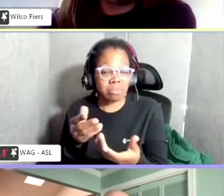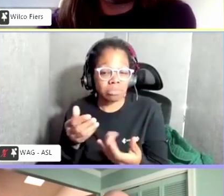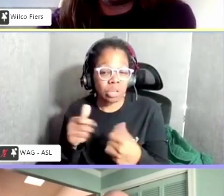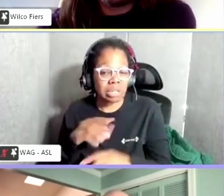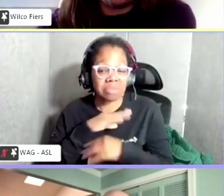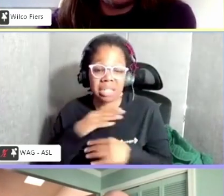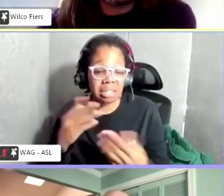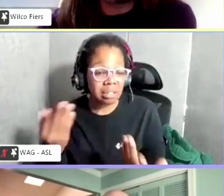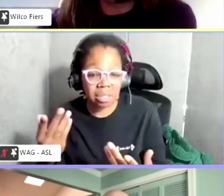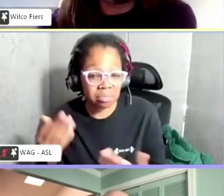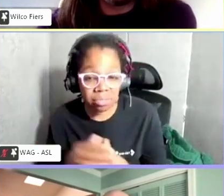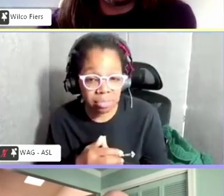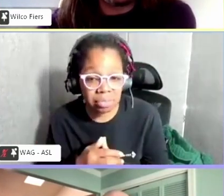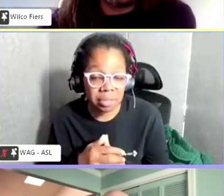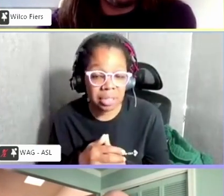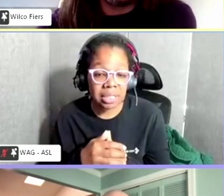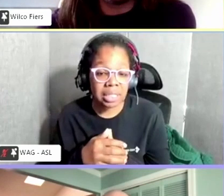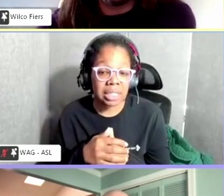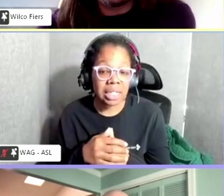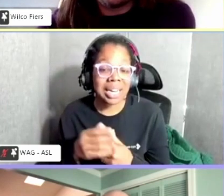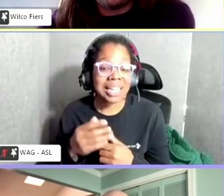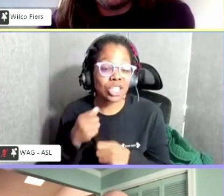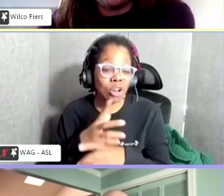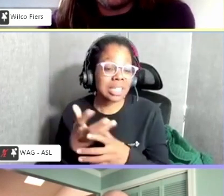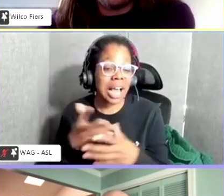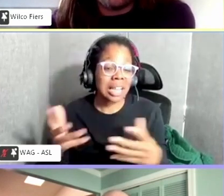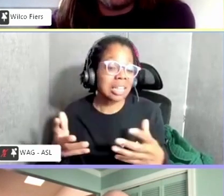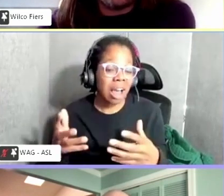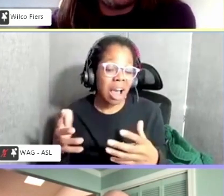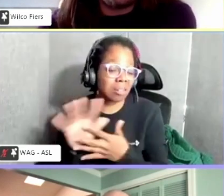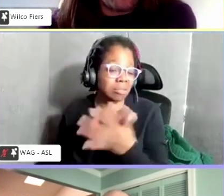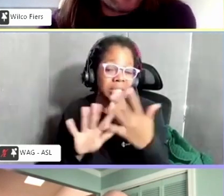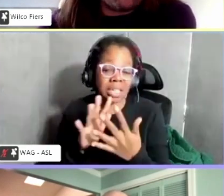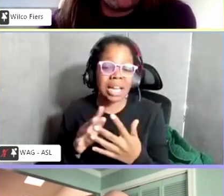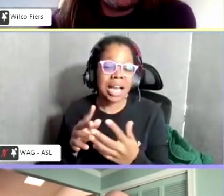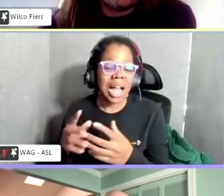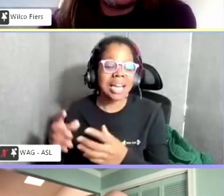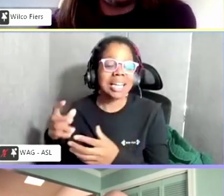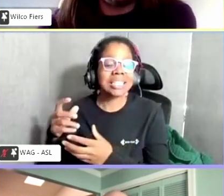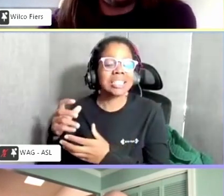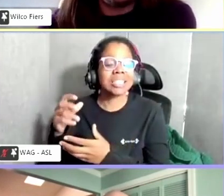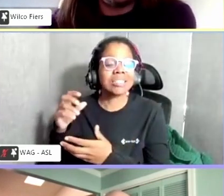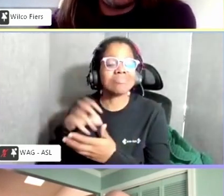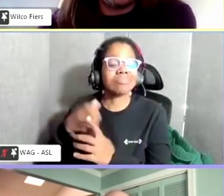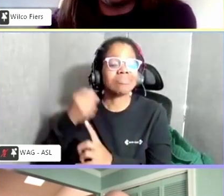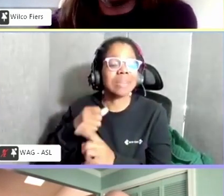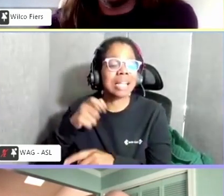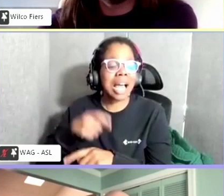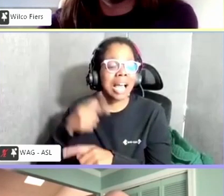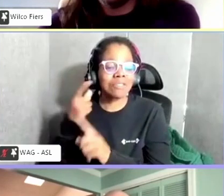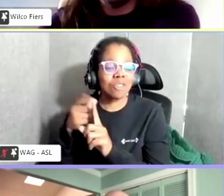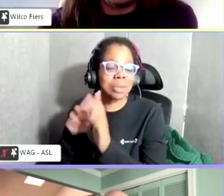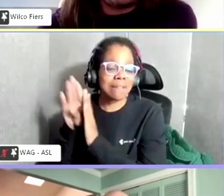4.1.1 it's producing a lot of noise, and it is costing a lot of developers a lot of time that they shouldn't be spending